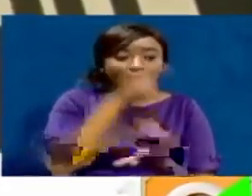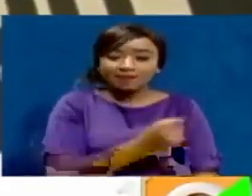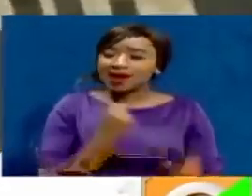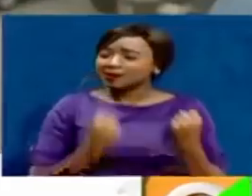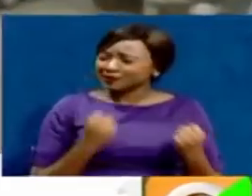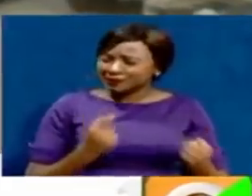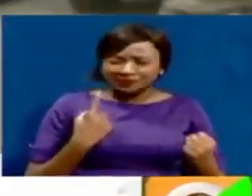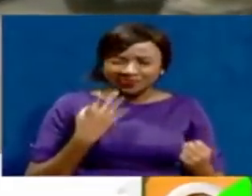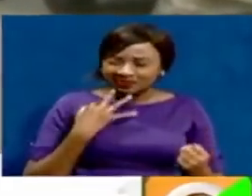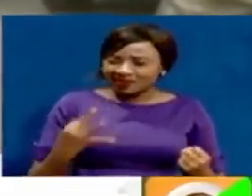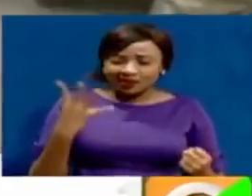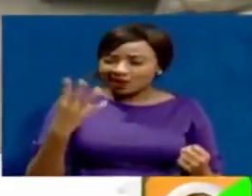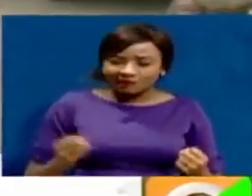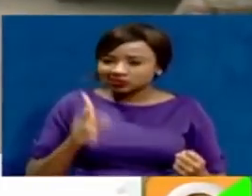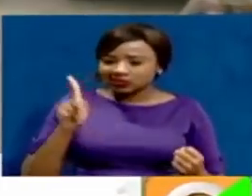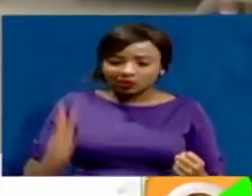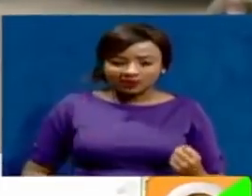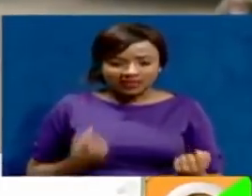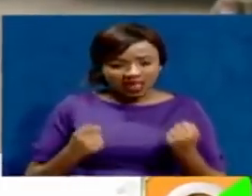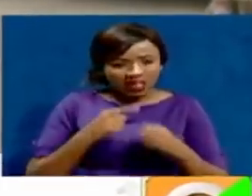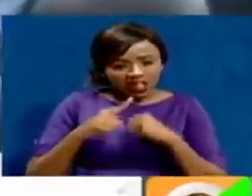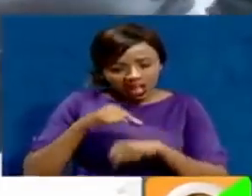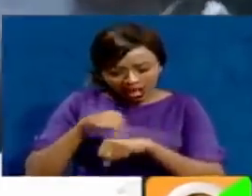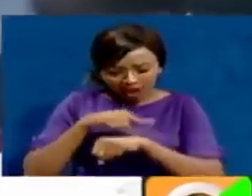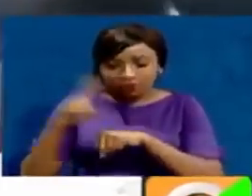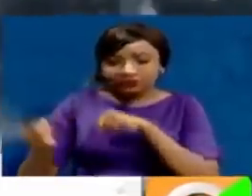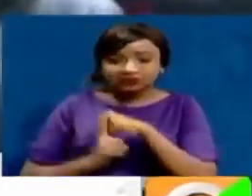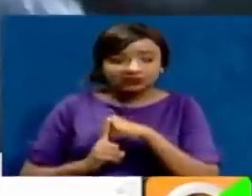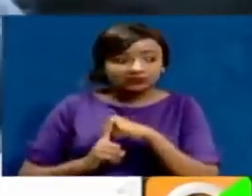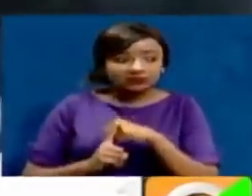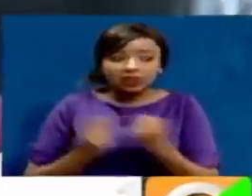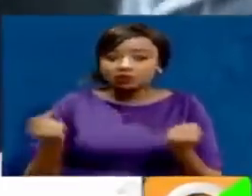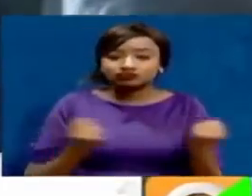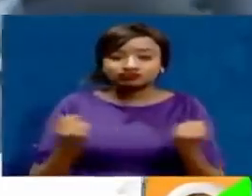340 kilometers, an approximate 6 hours drive.